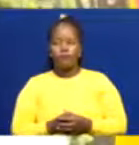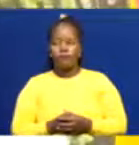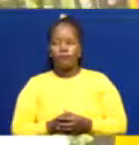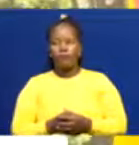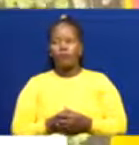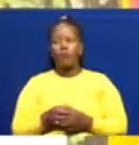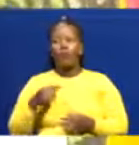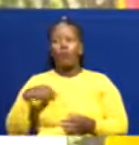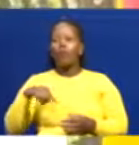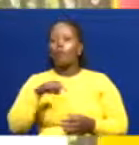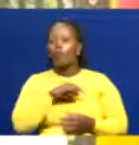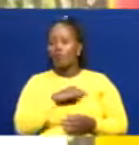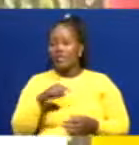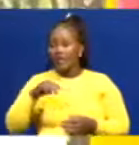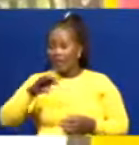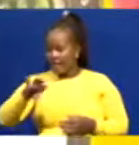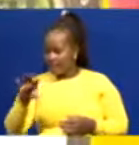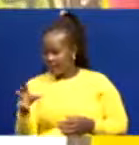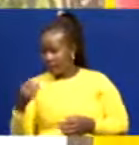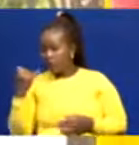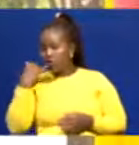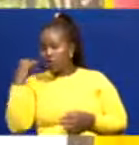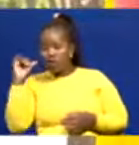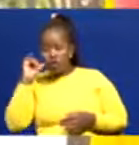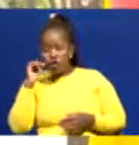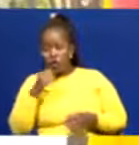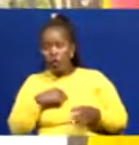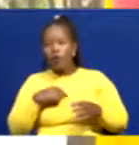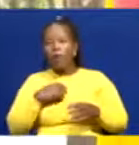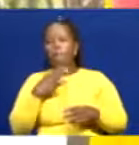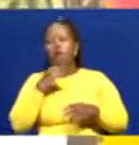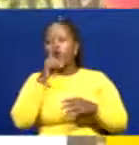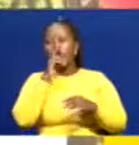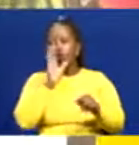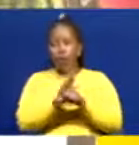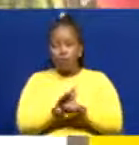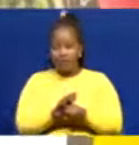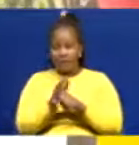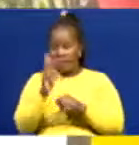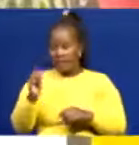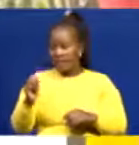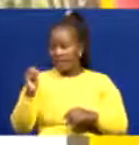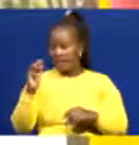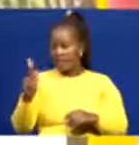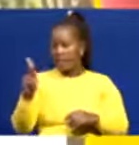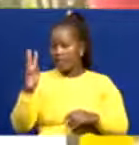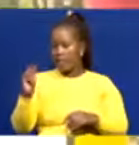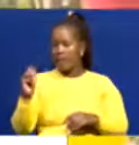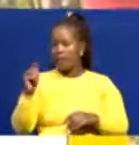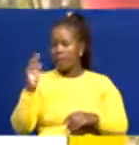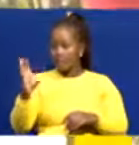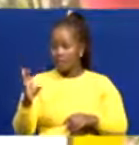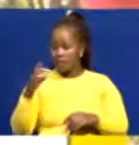As a county, I want to assure MTC and all the students that will offer all the support,